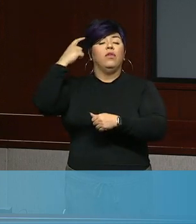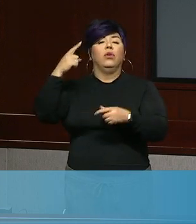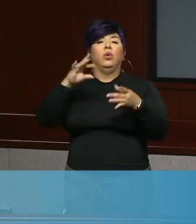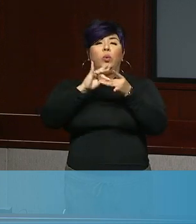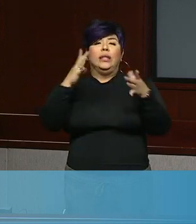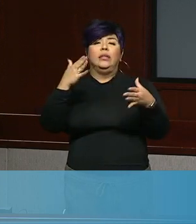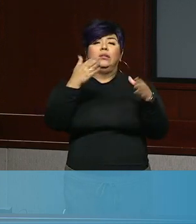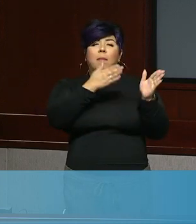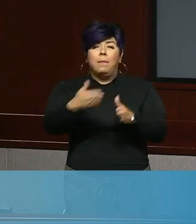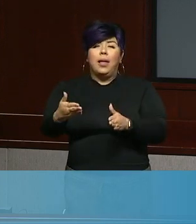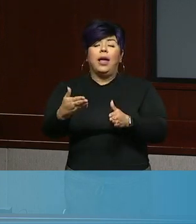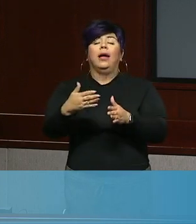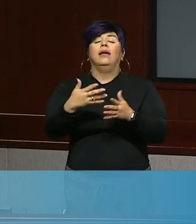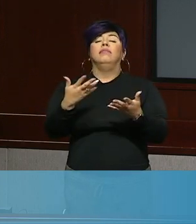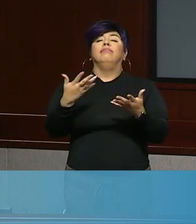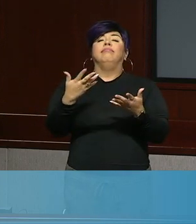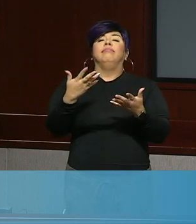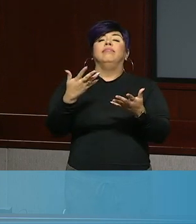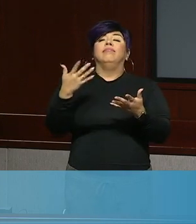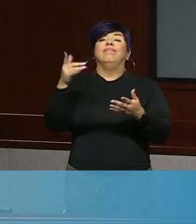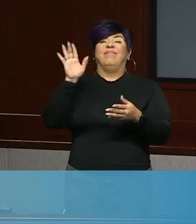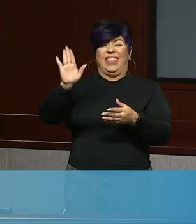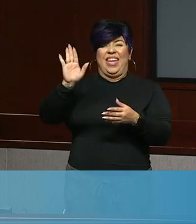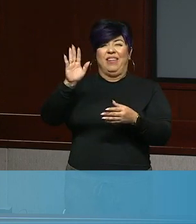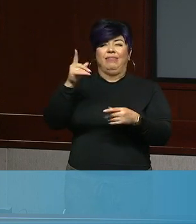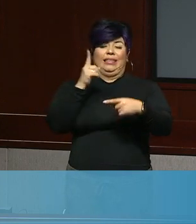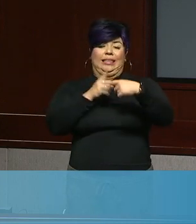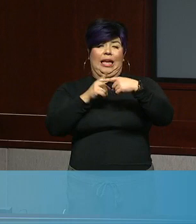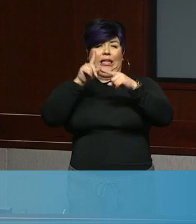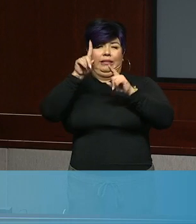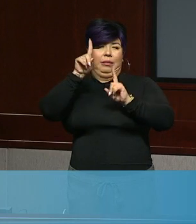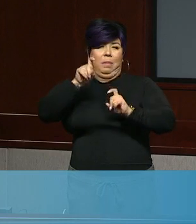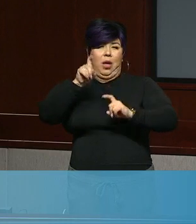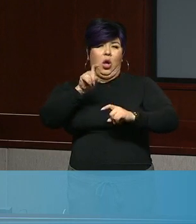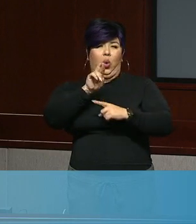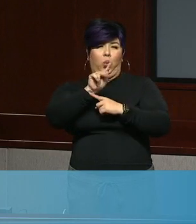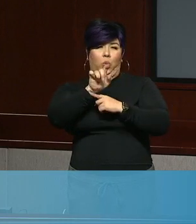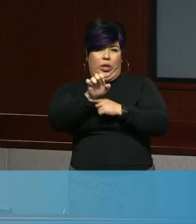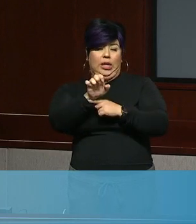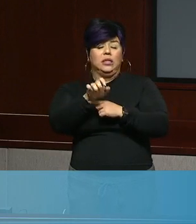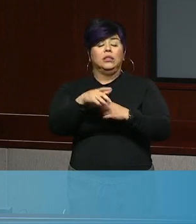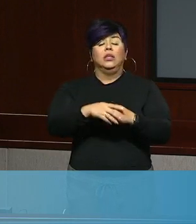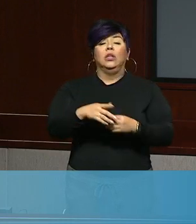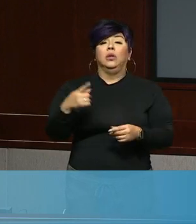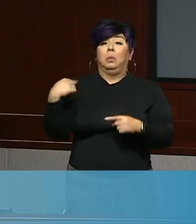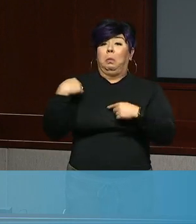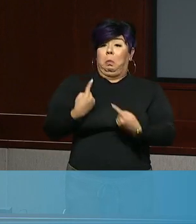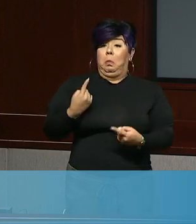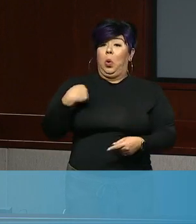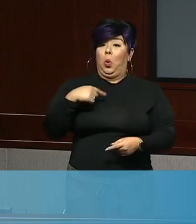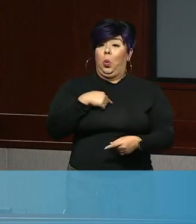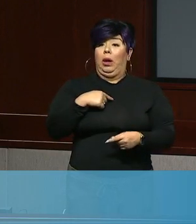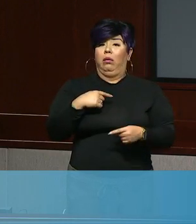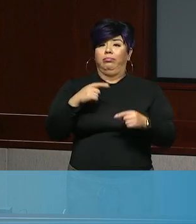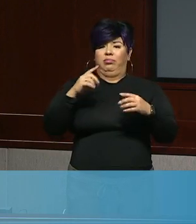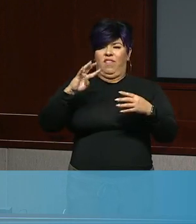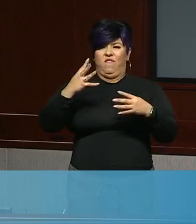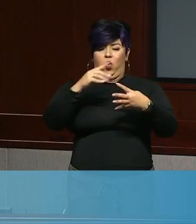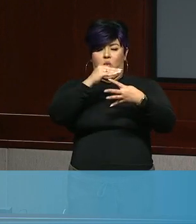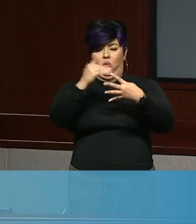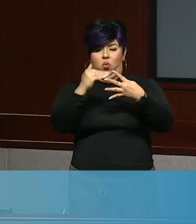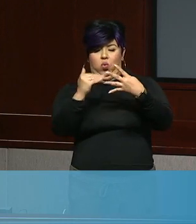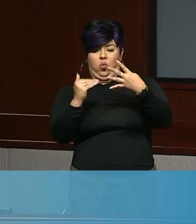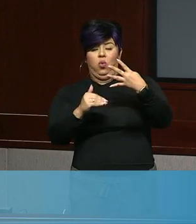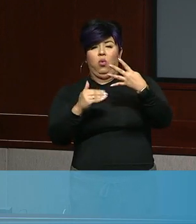California, will be measured based on the test positivity rate within the lowest quartile of the Healthy Places Index. What